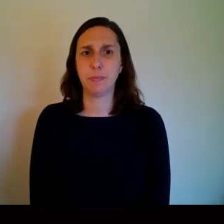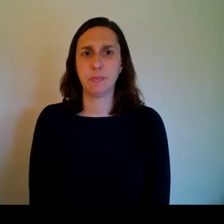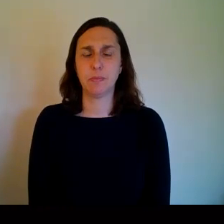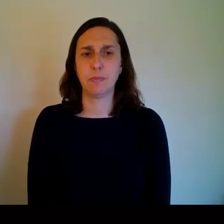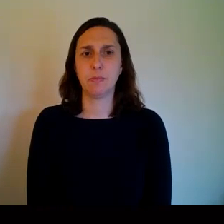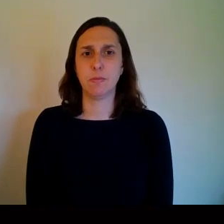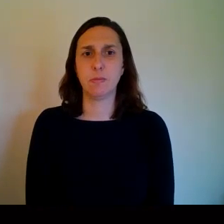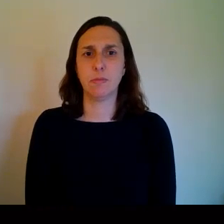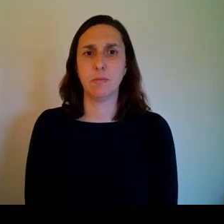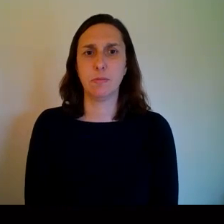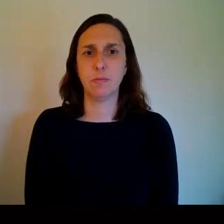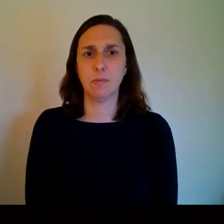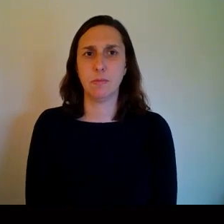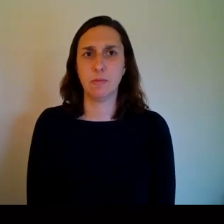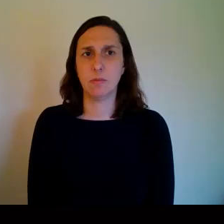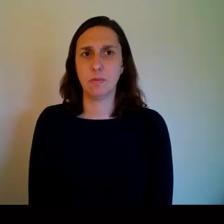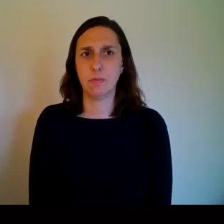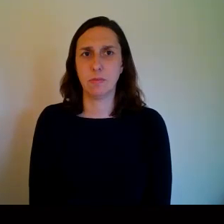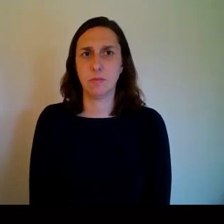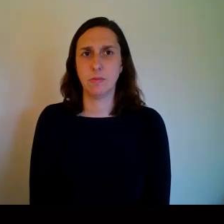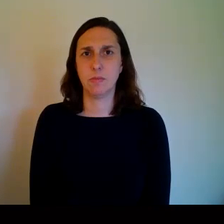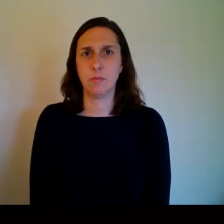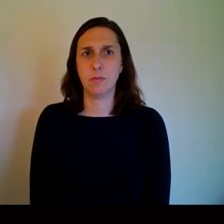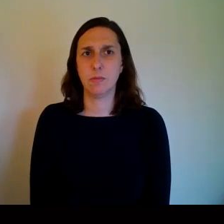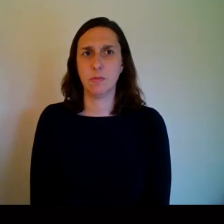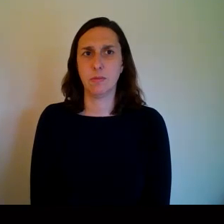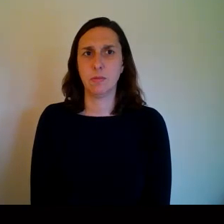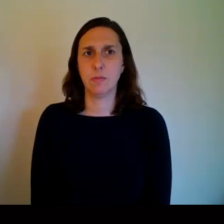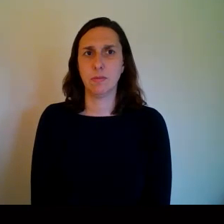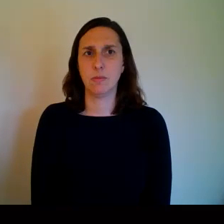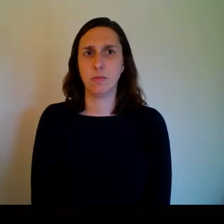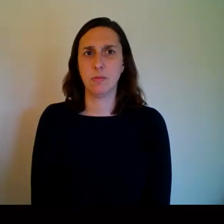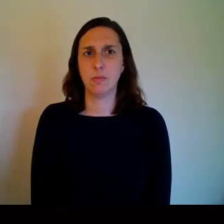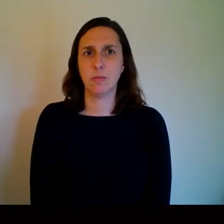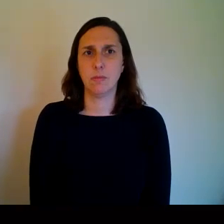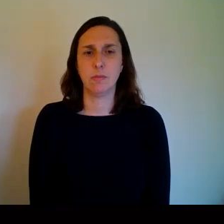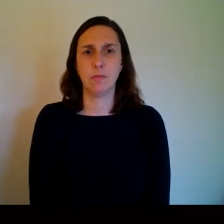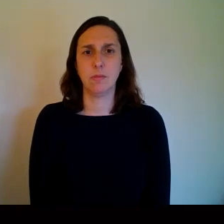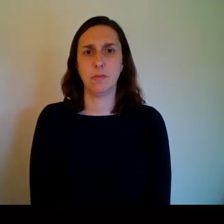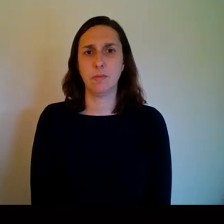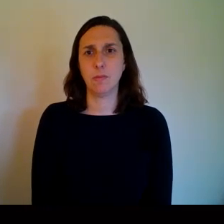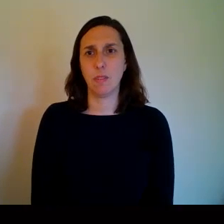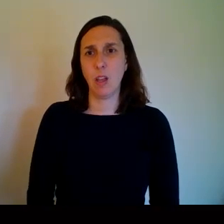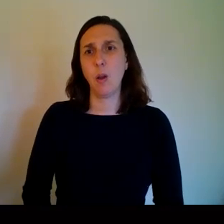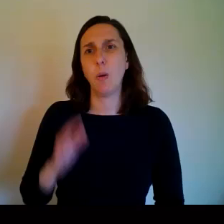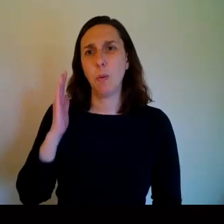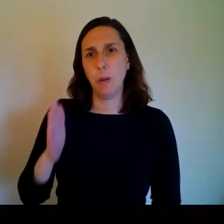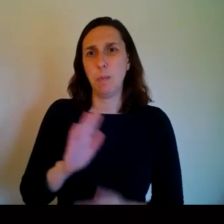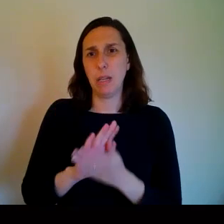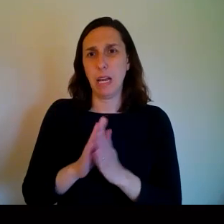A function r of x, and we'll get creative with the names because we're going to need different names for things